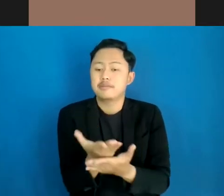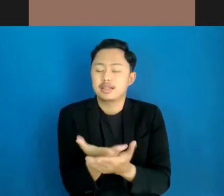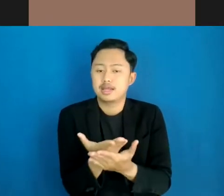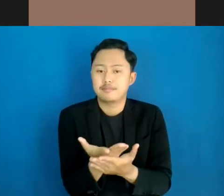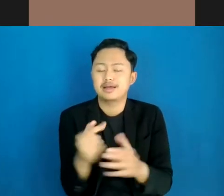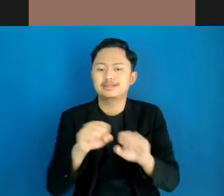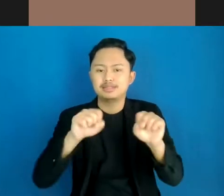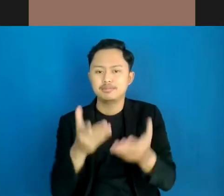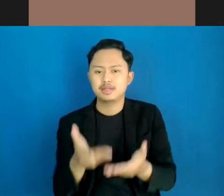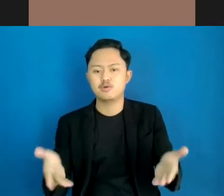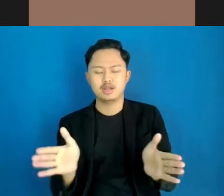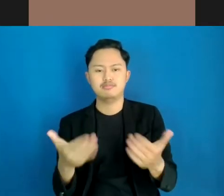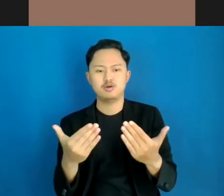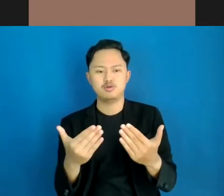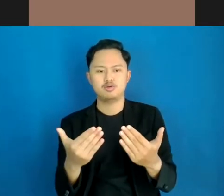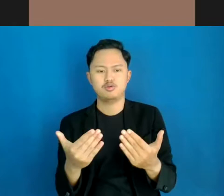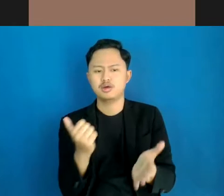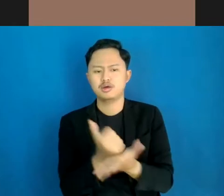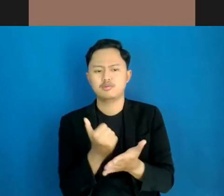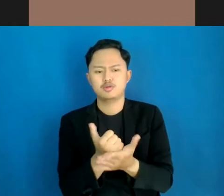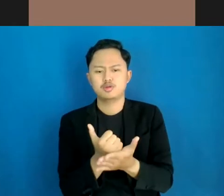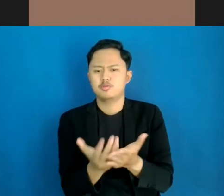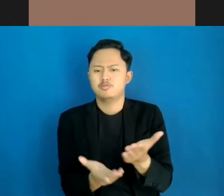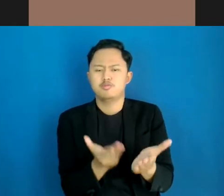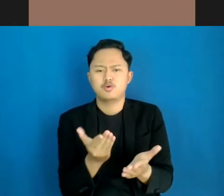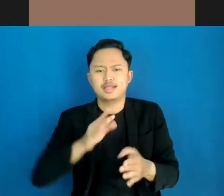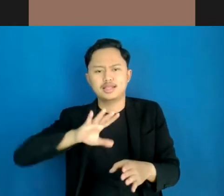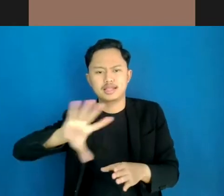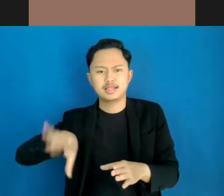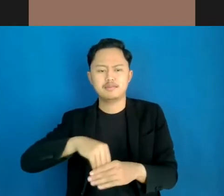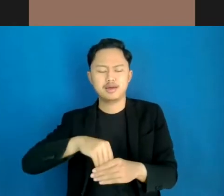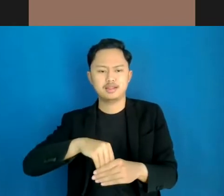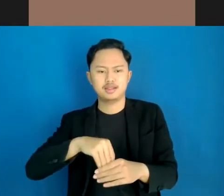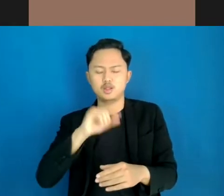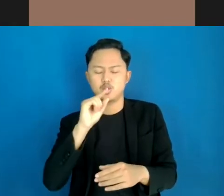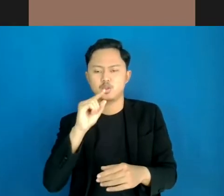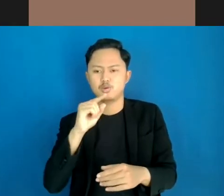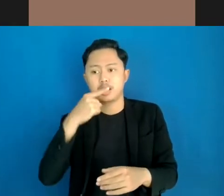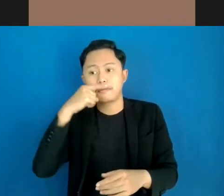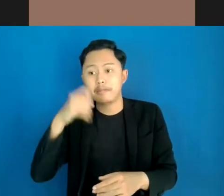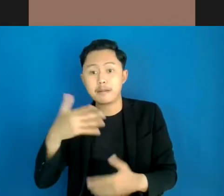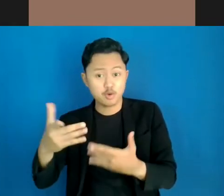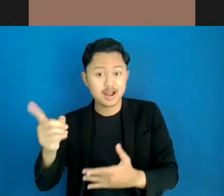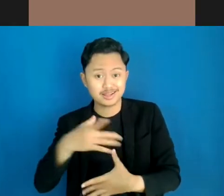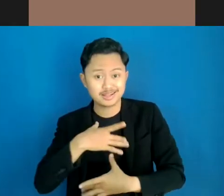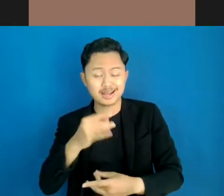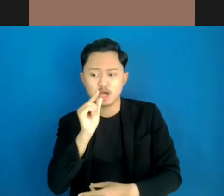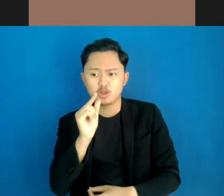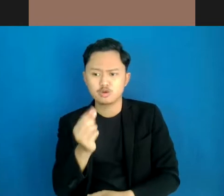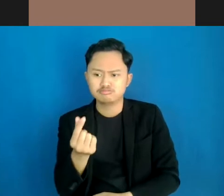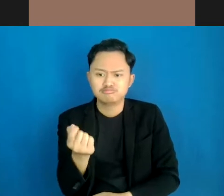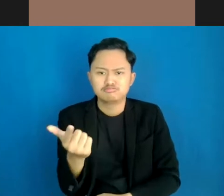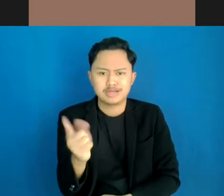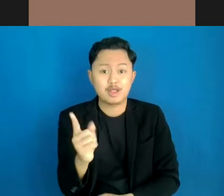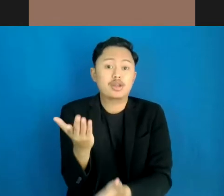ecosystem where your government has to involve and work with the existing bankers to fund for electric buses,